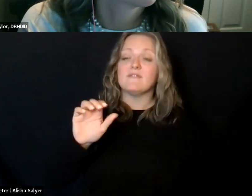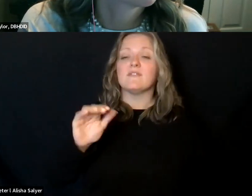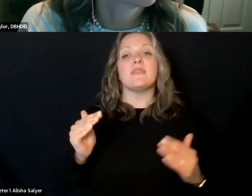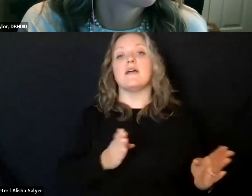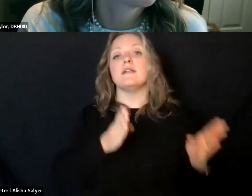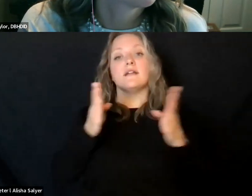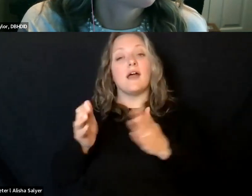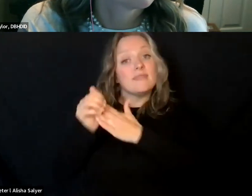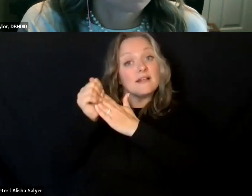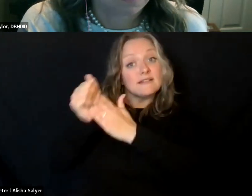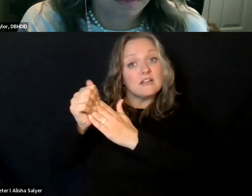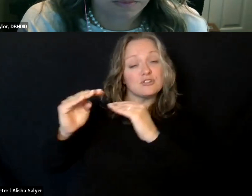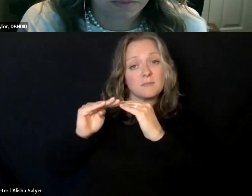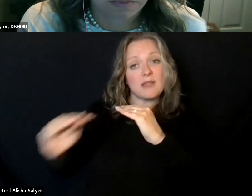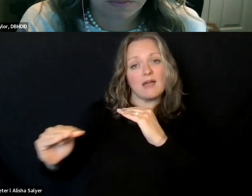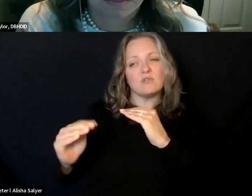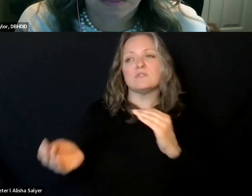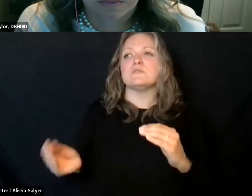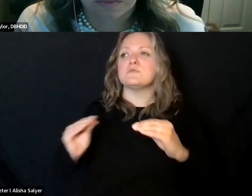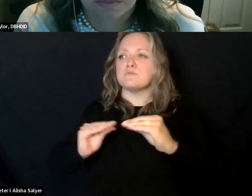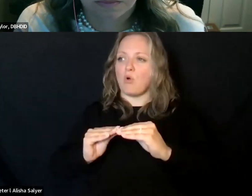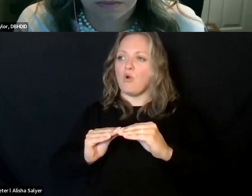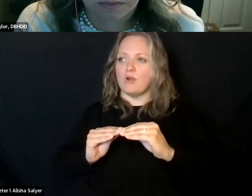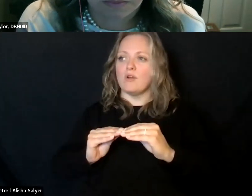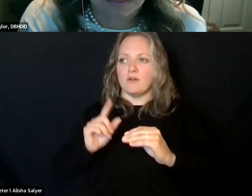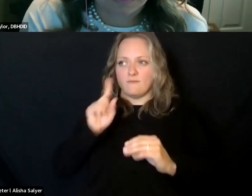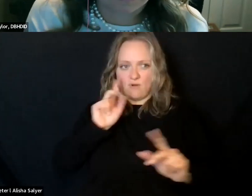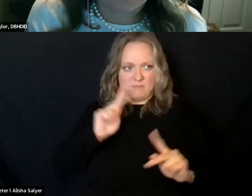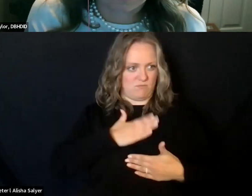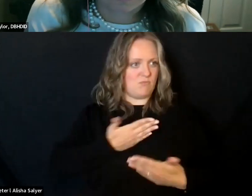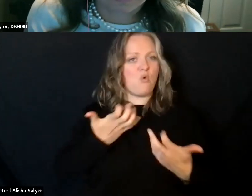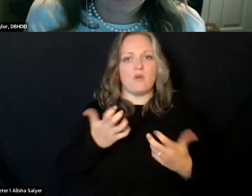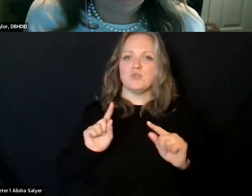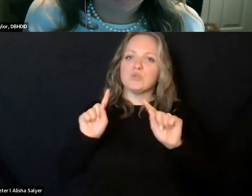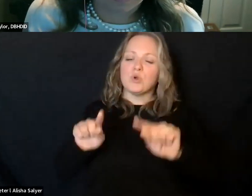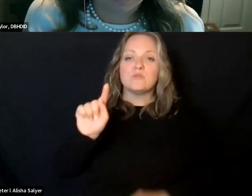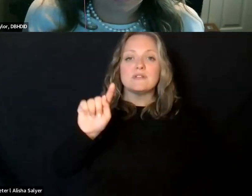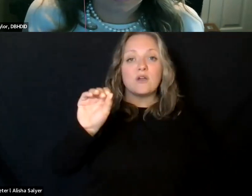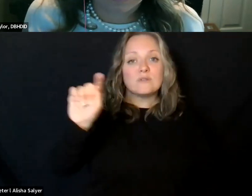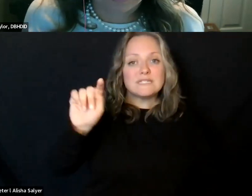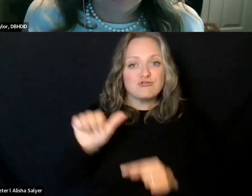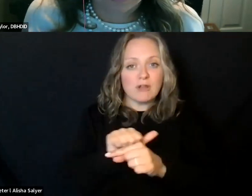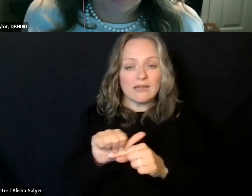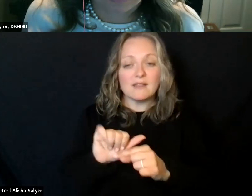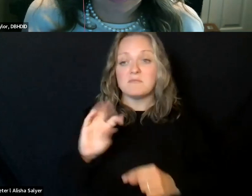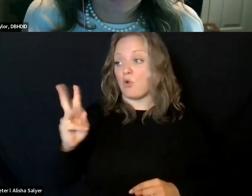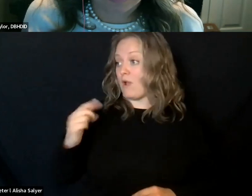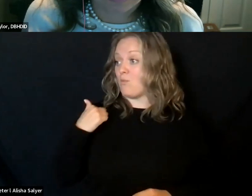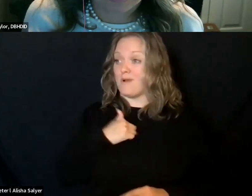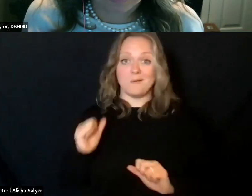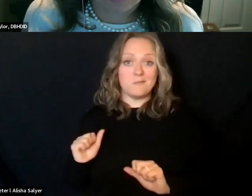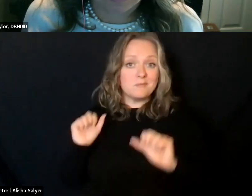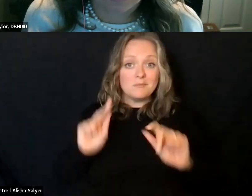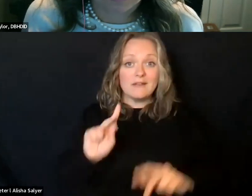really those who are going to get the TOT training, but it's also those that when we come back to Kentucky, we're going to create our